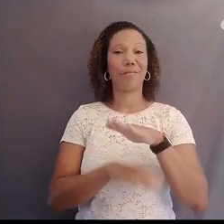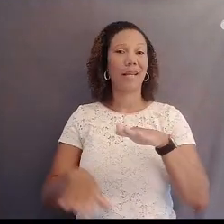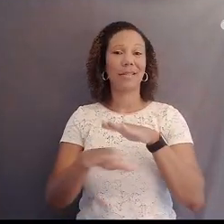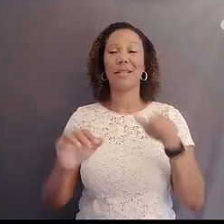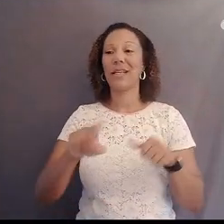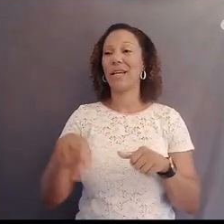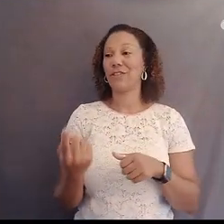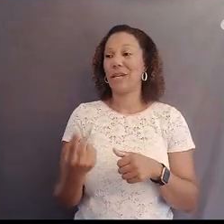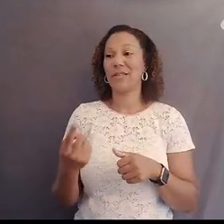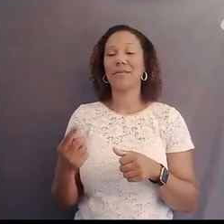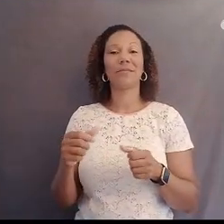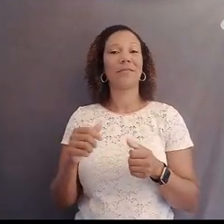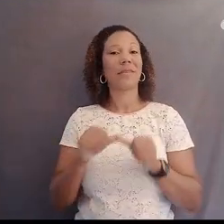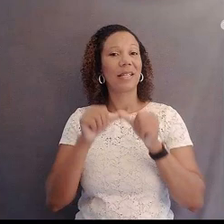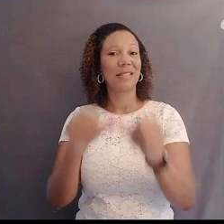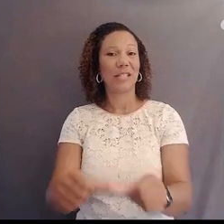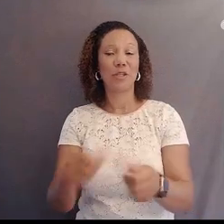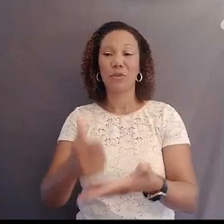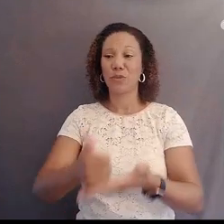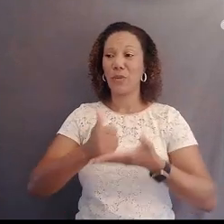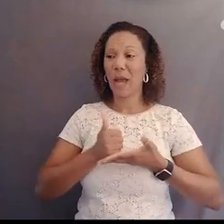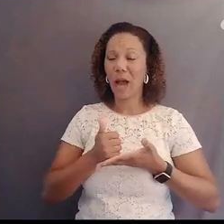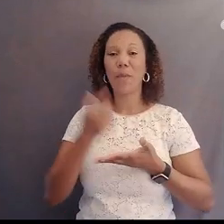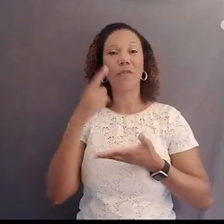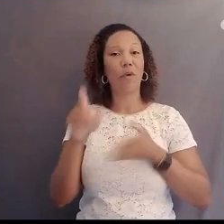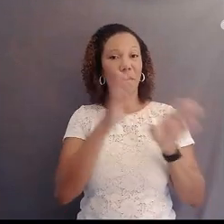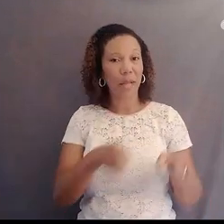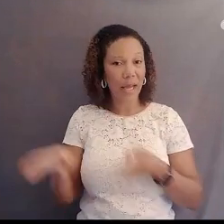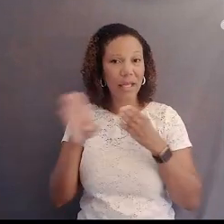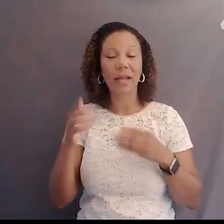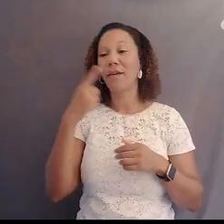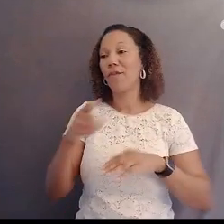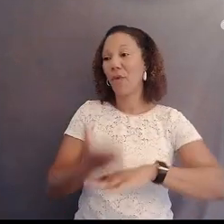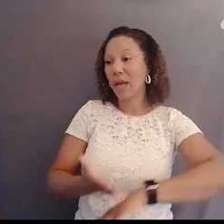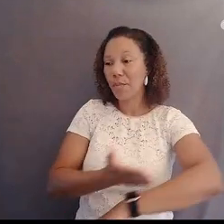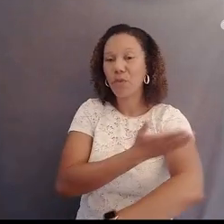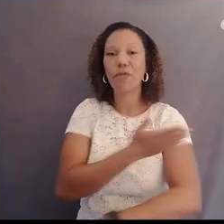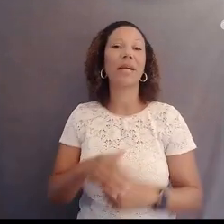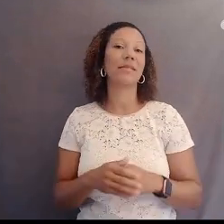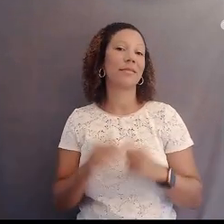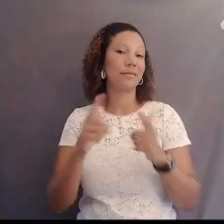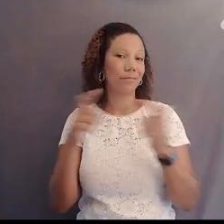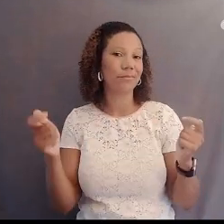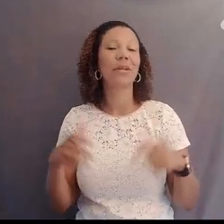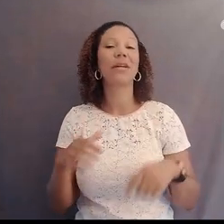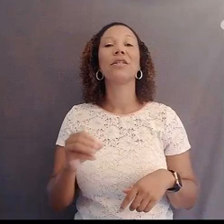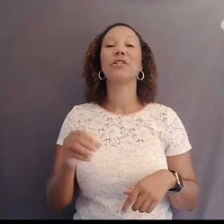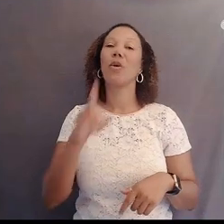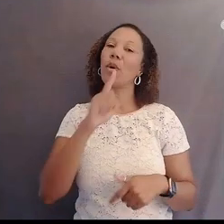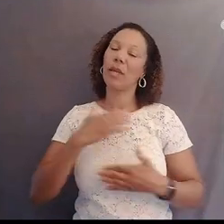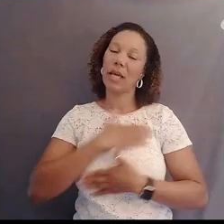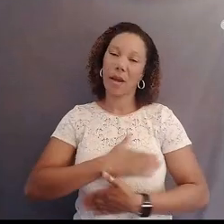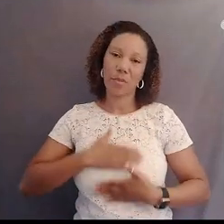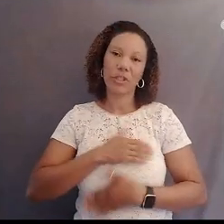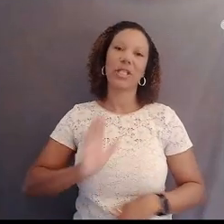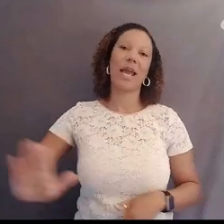continues to help our efforts, both from a planning standpoint, improvement standpoint, you name it. So we really appreciate